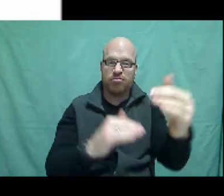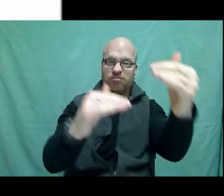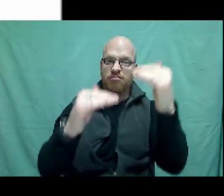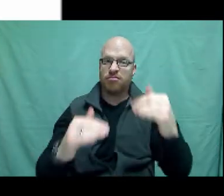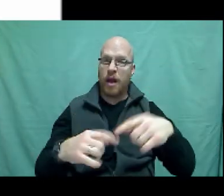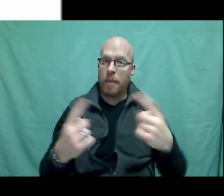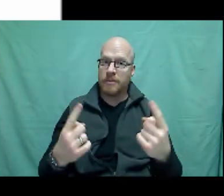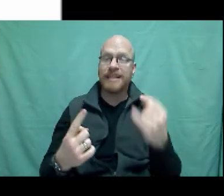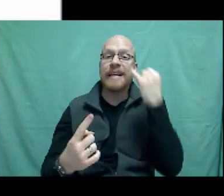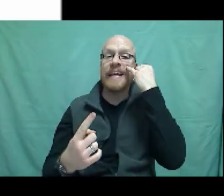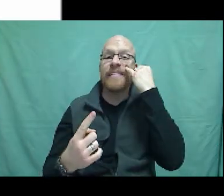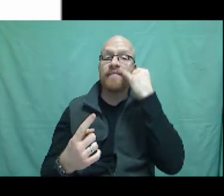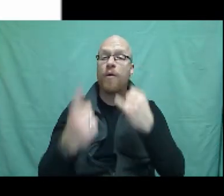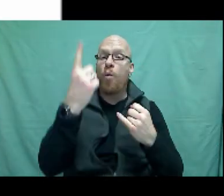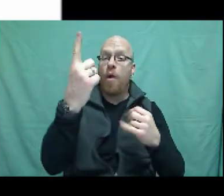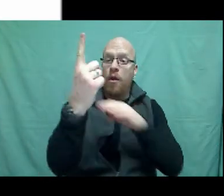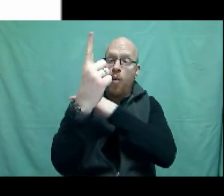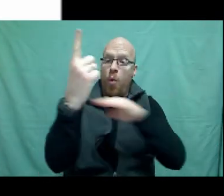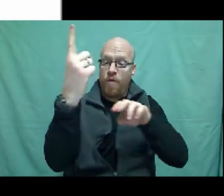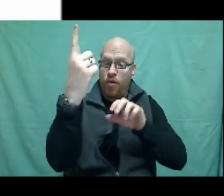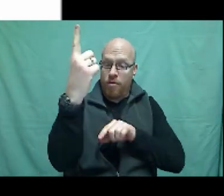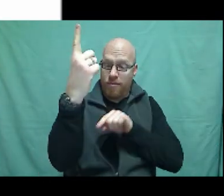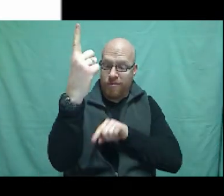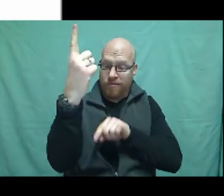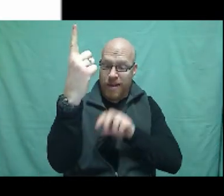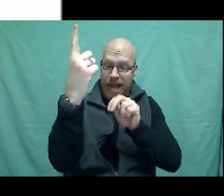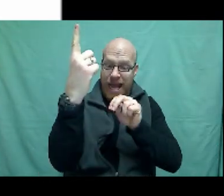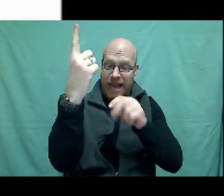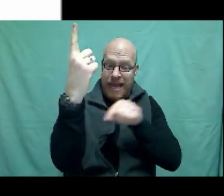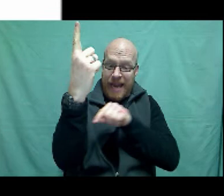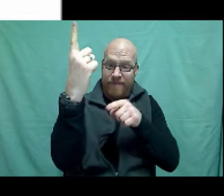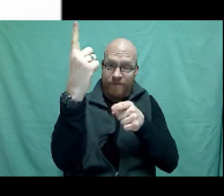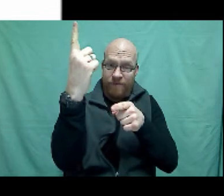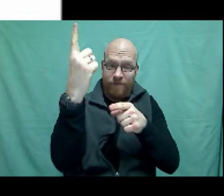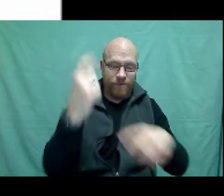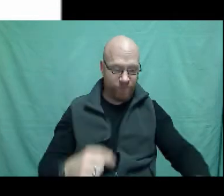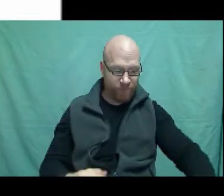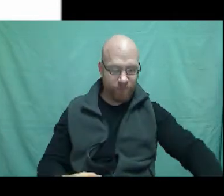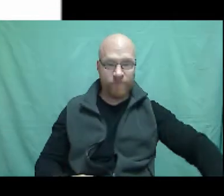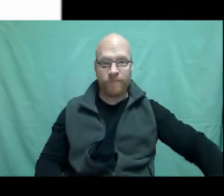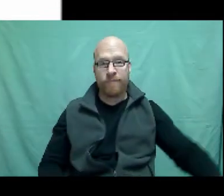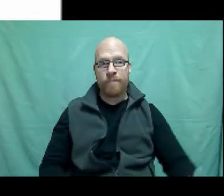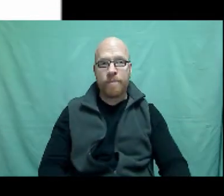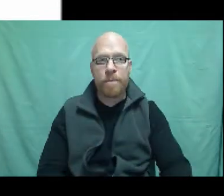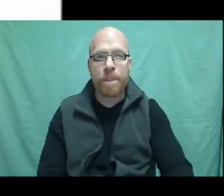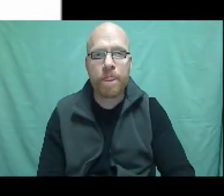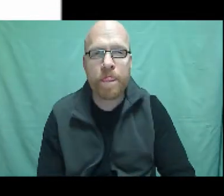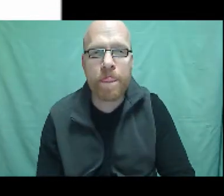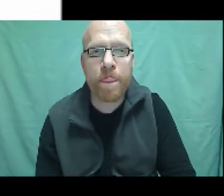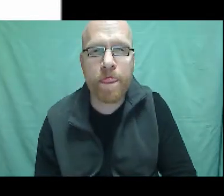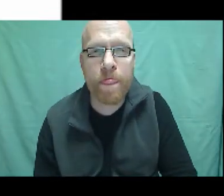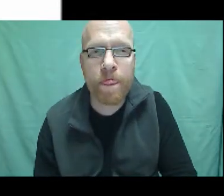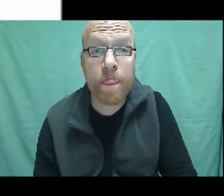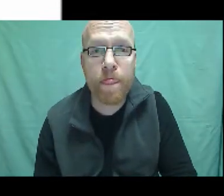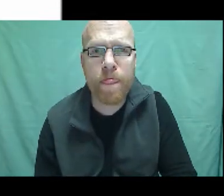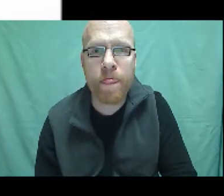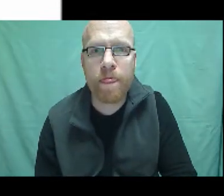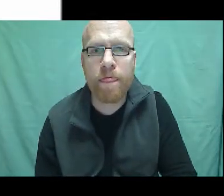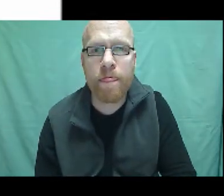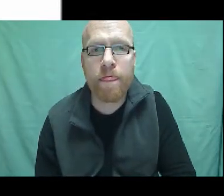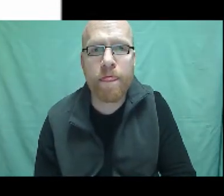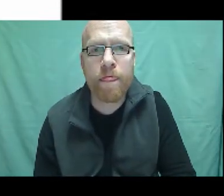now it's 3 squared. So 1 over 3 squared is 1 over 9. Now, if the opposite situation, if we have a negative exponent in the